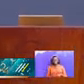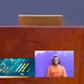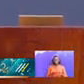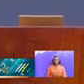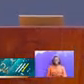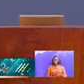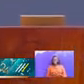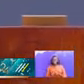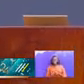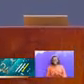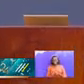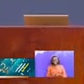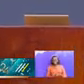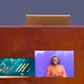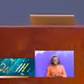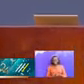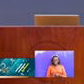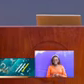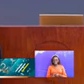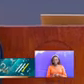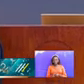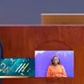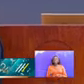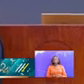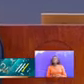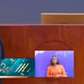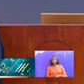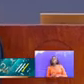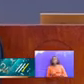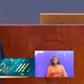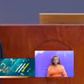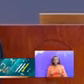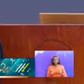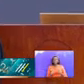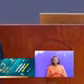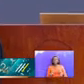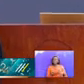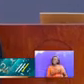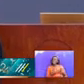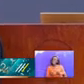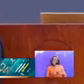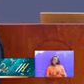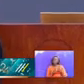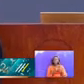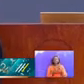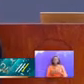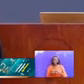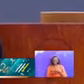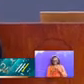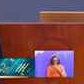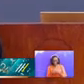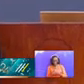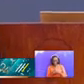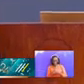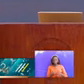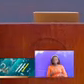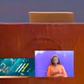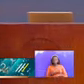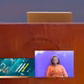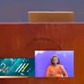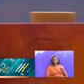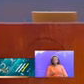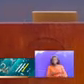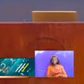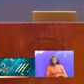delivered because the hands represent the conduct worship transactions trade